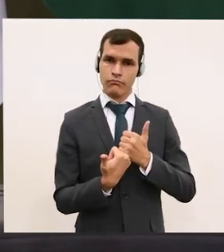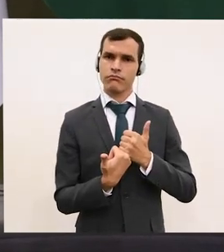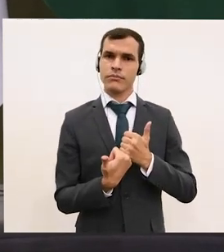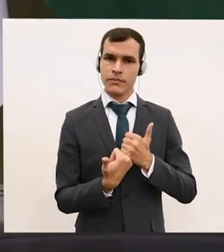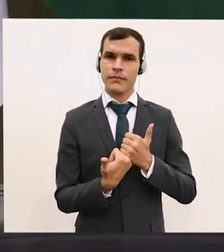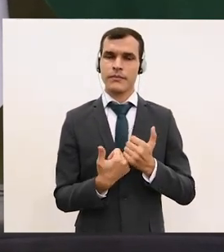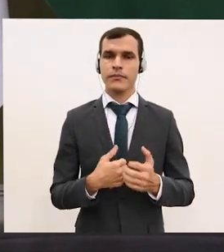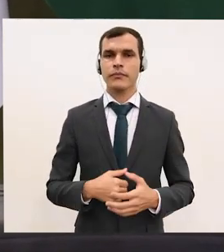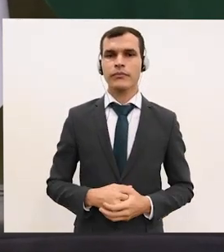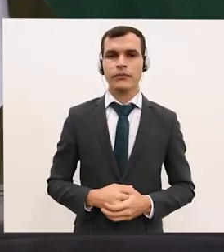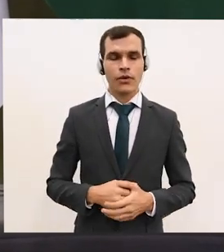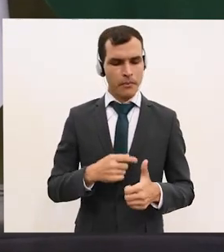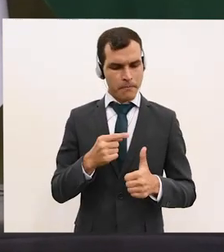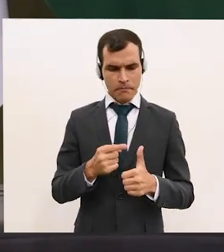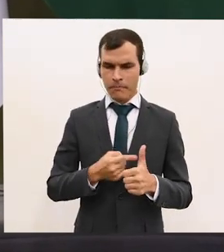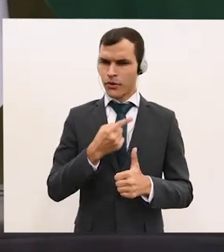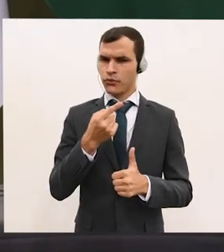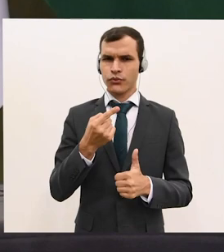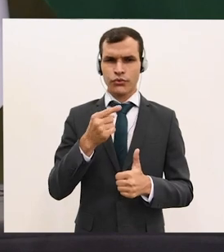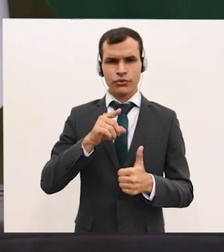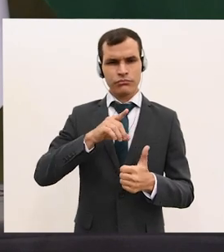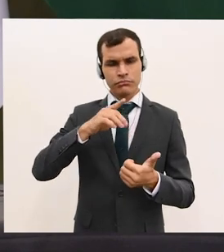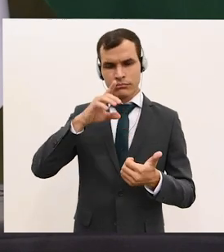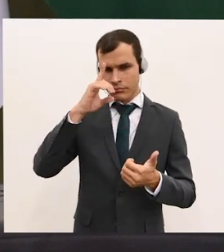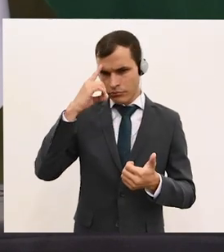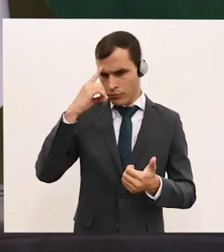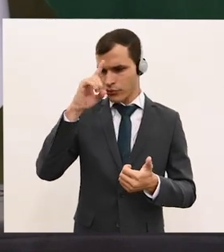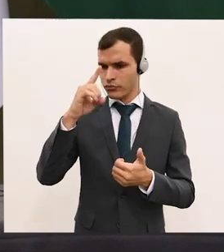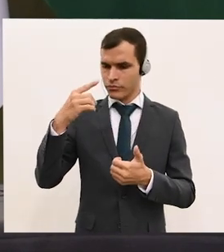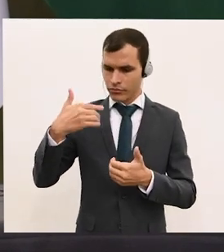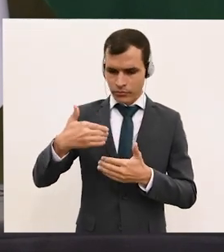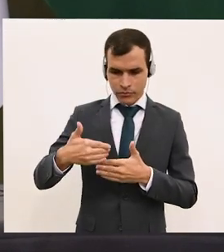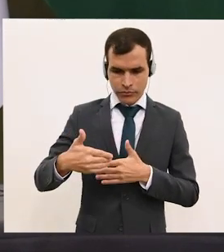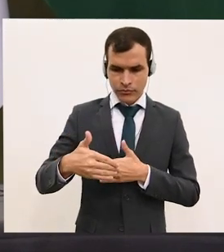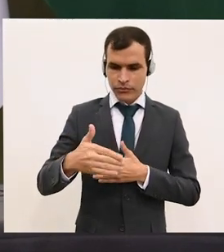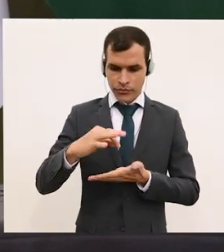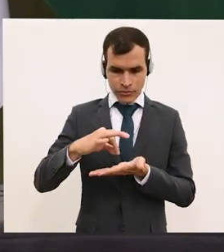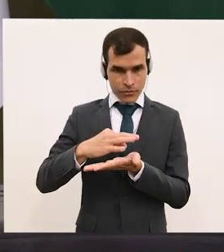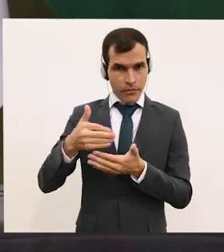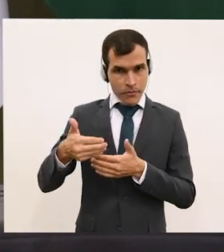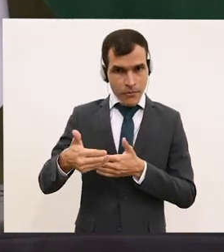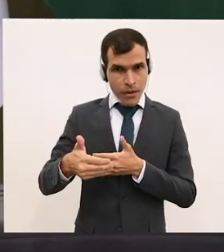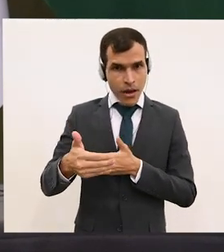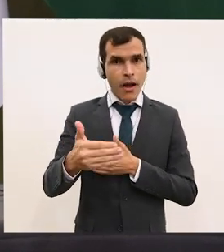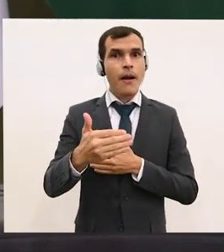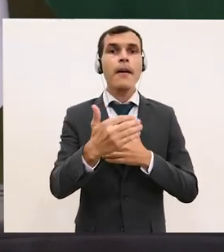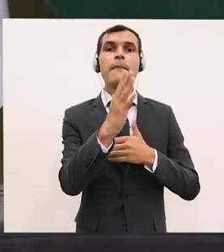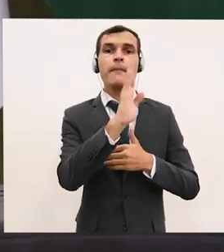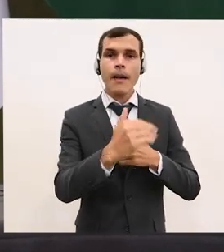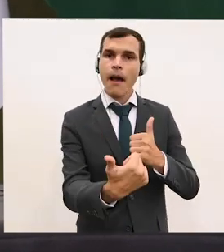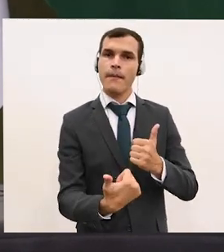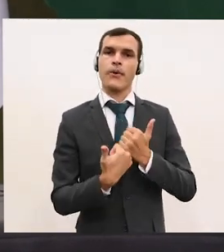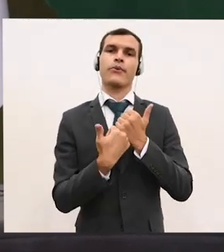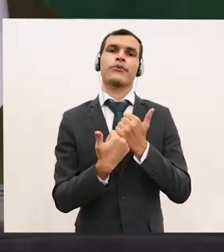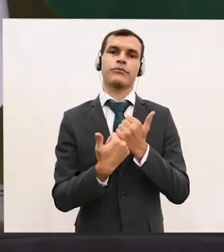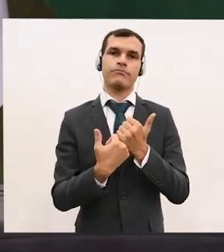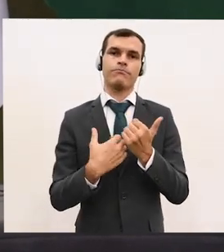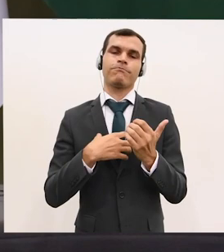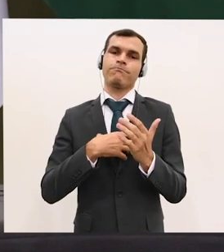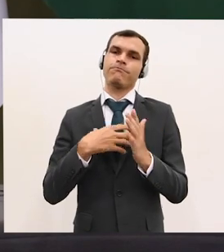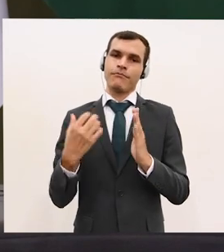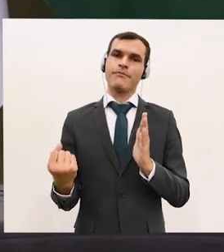and that's a wonderful thing. I also came just to wish you happy birthday.